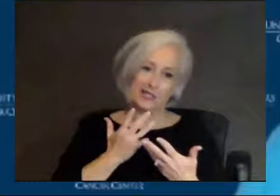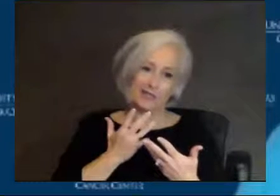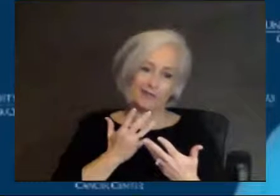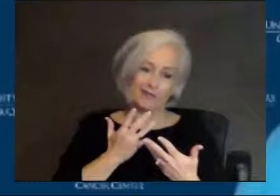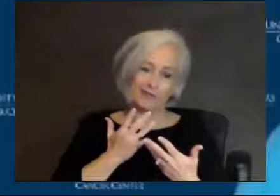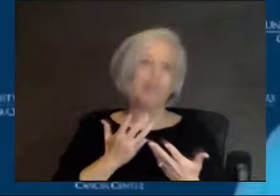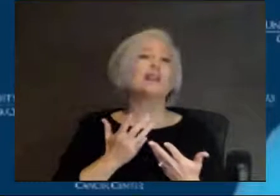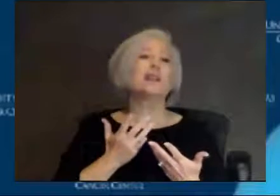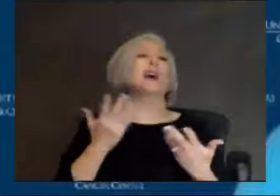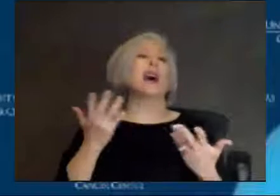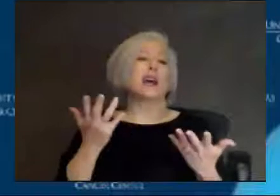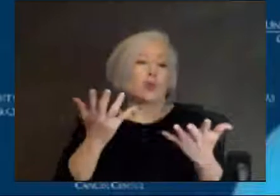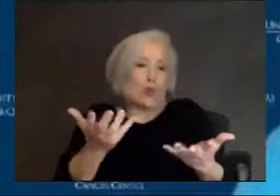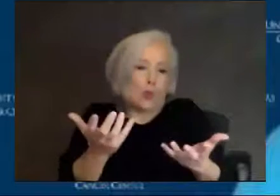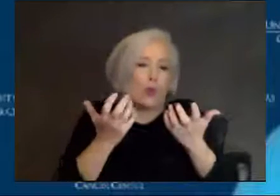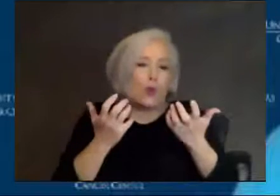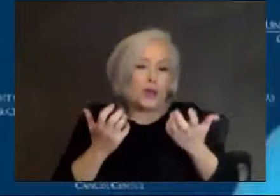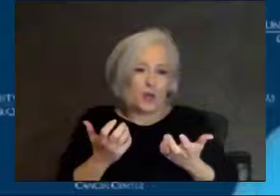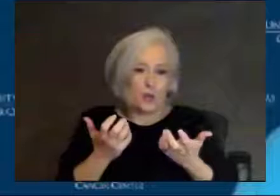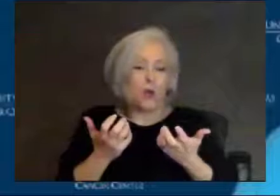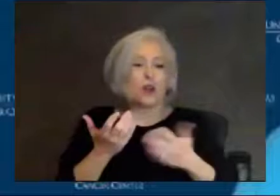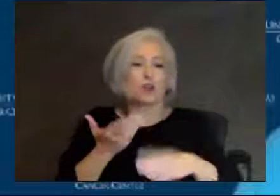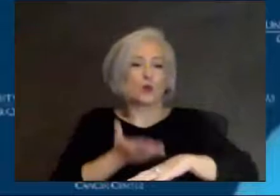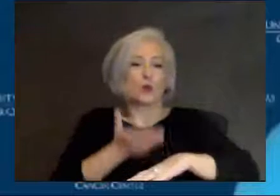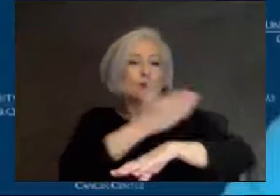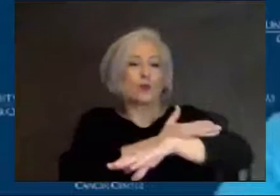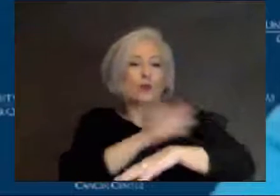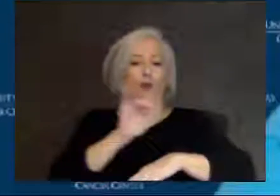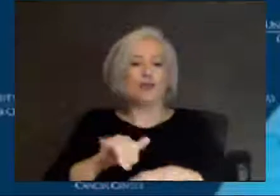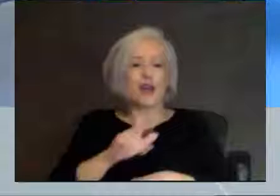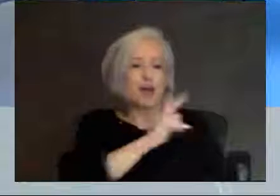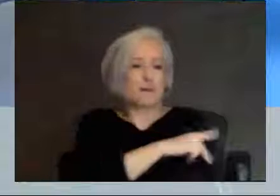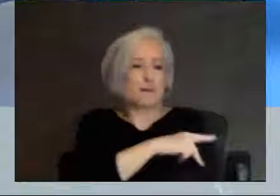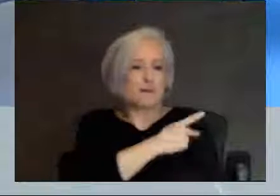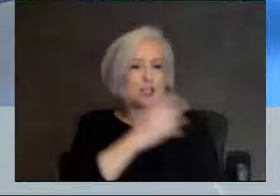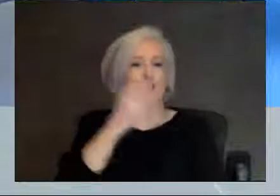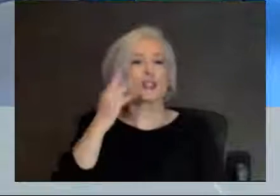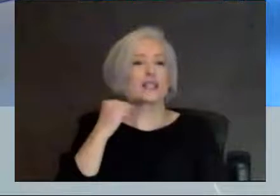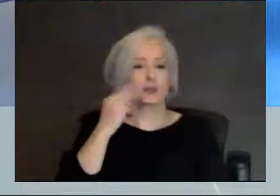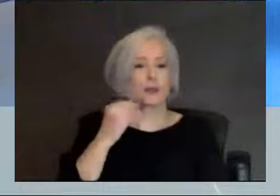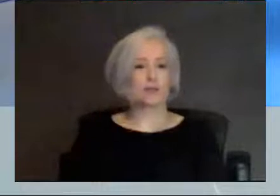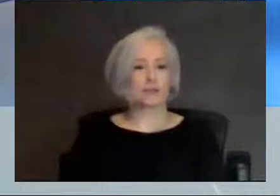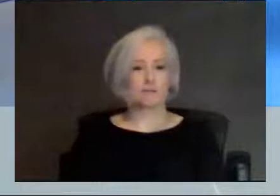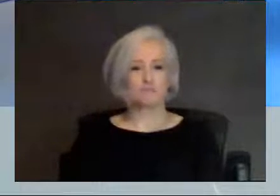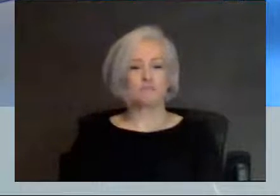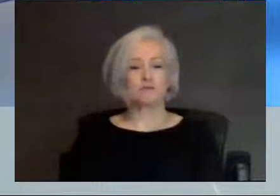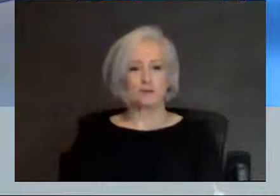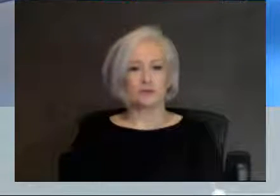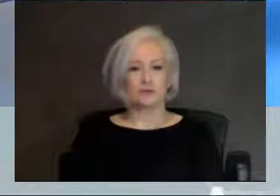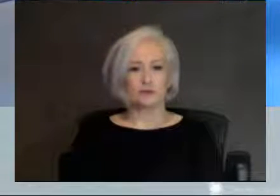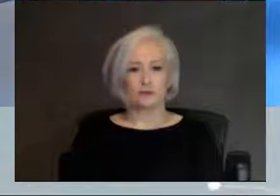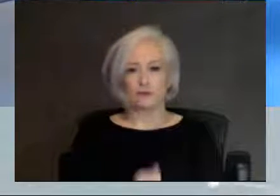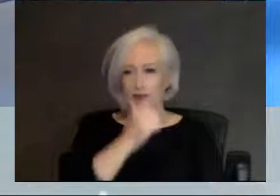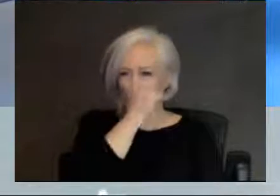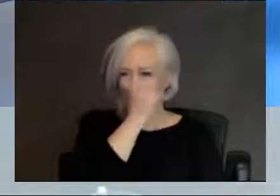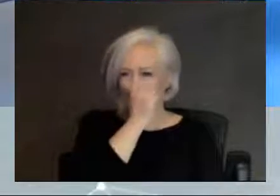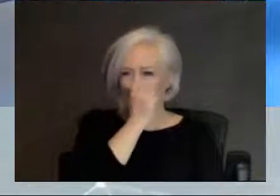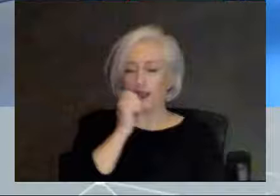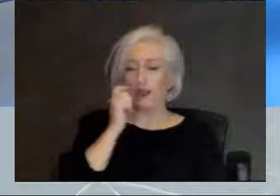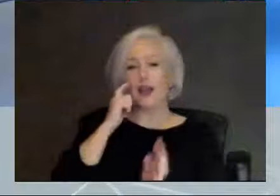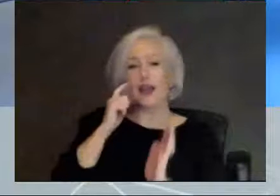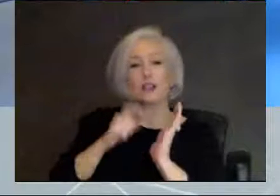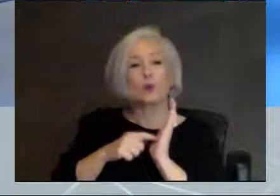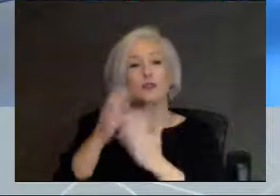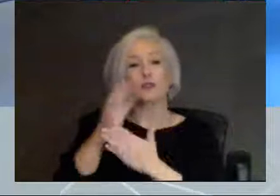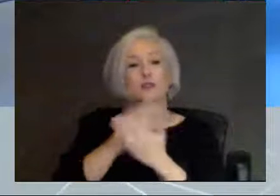all have a desire to improve that patient experience. So I know that some of you that are listening